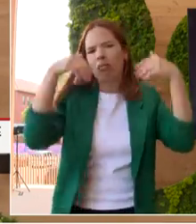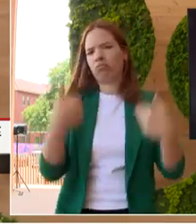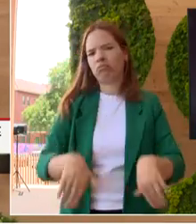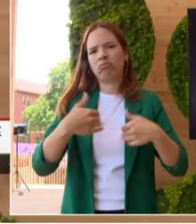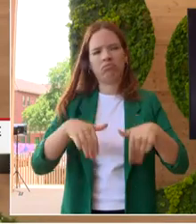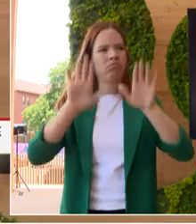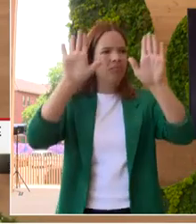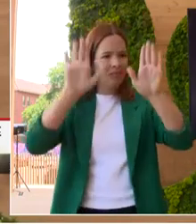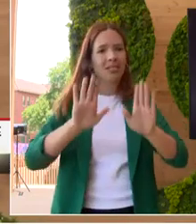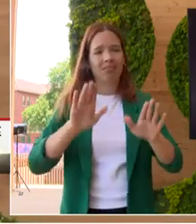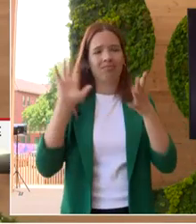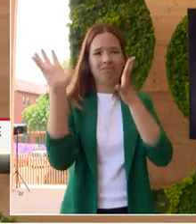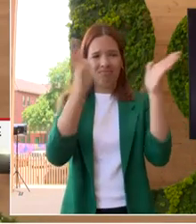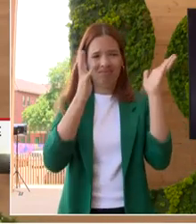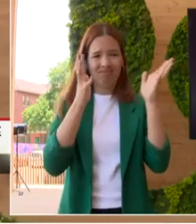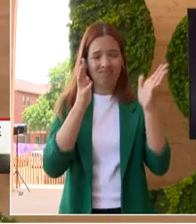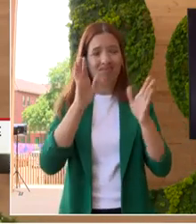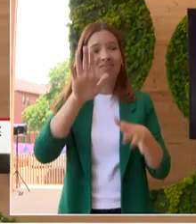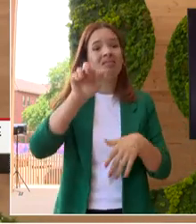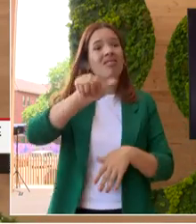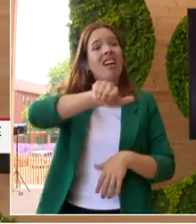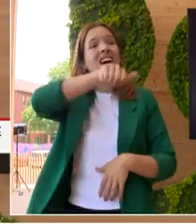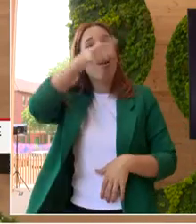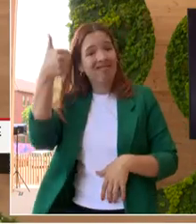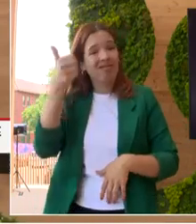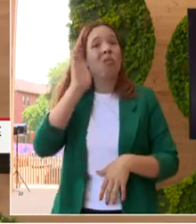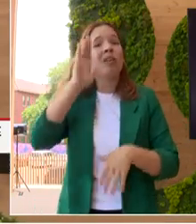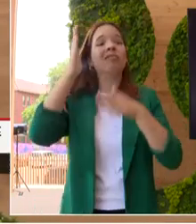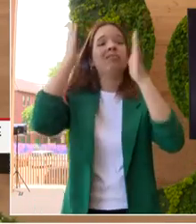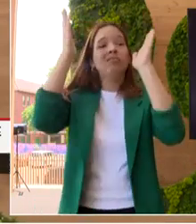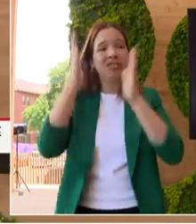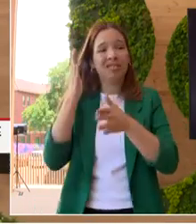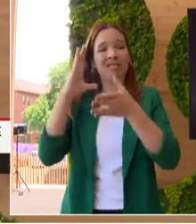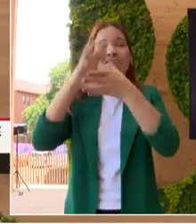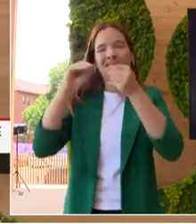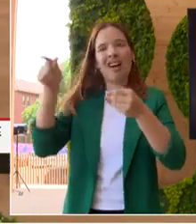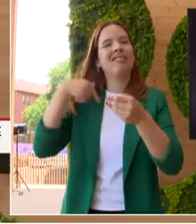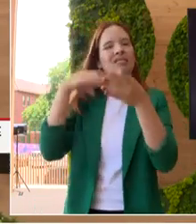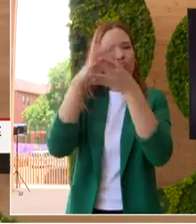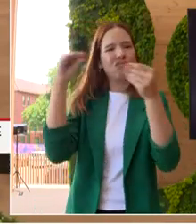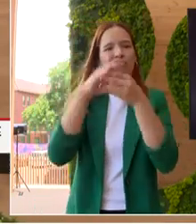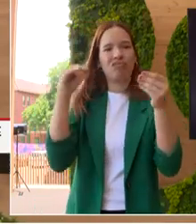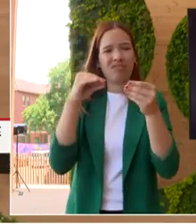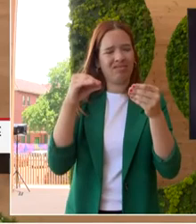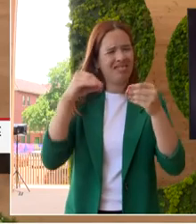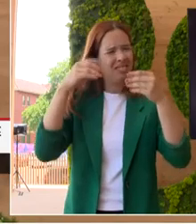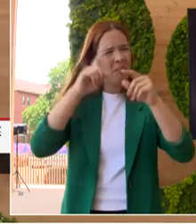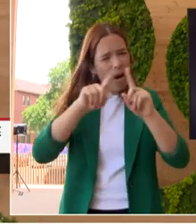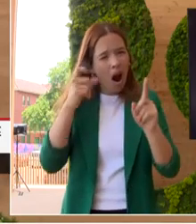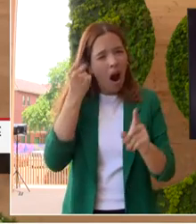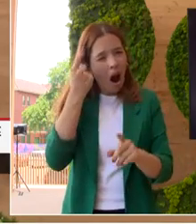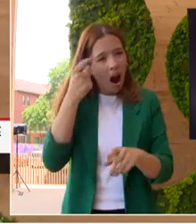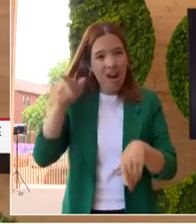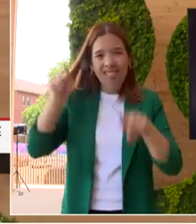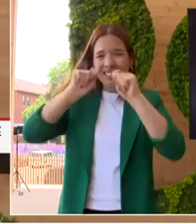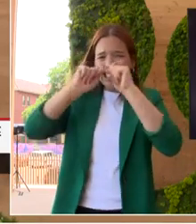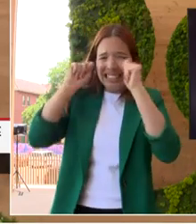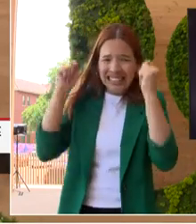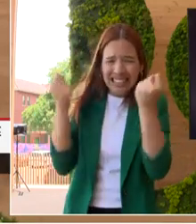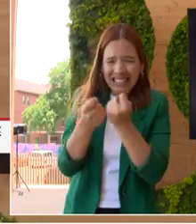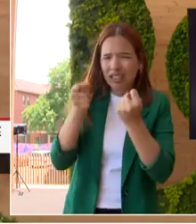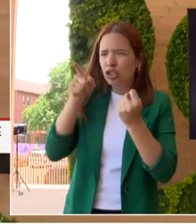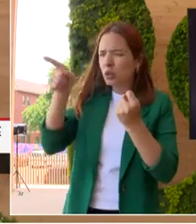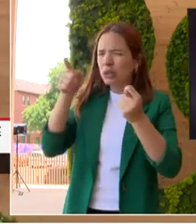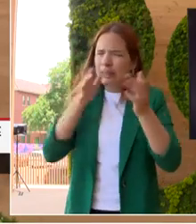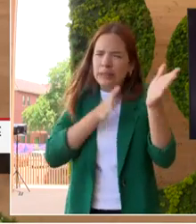He'll be up next. But Dan and his whole team at Emerson have been relentless of their pursuit of